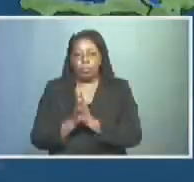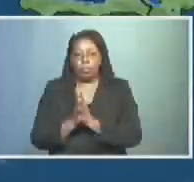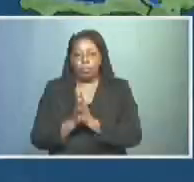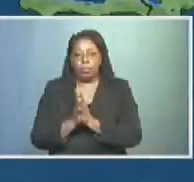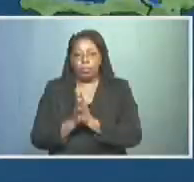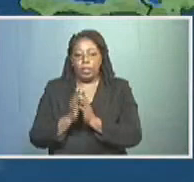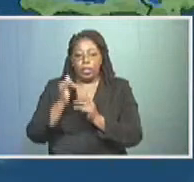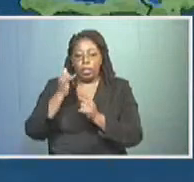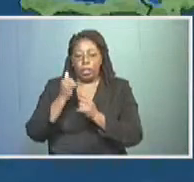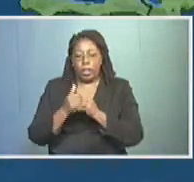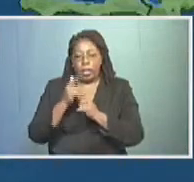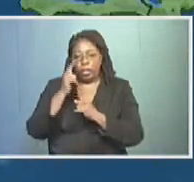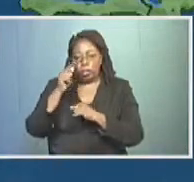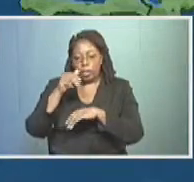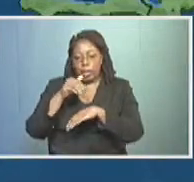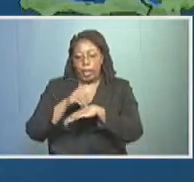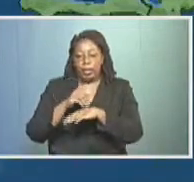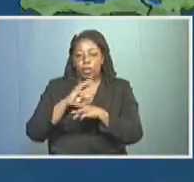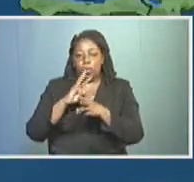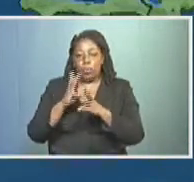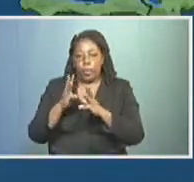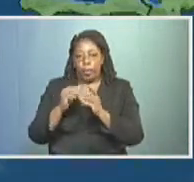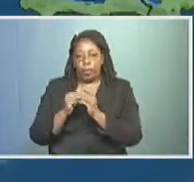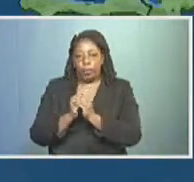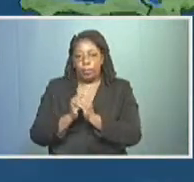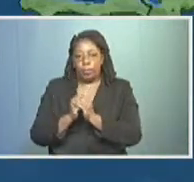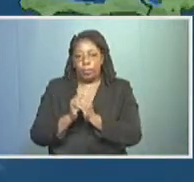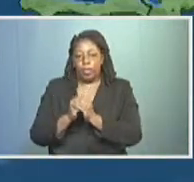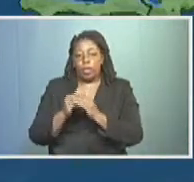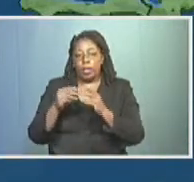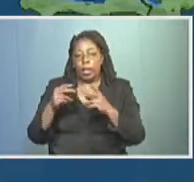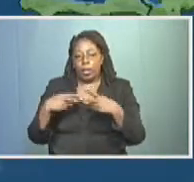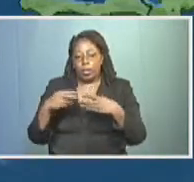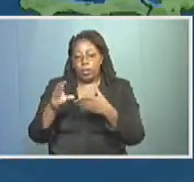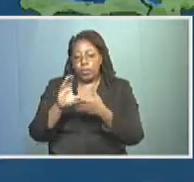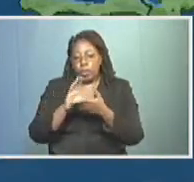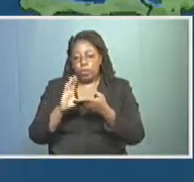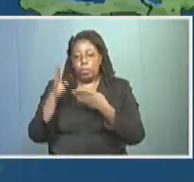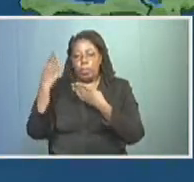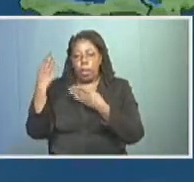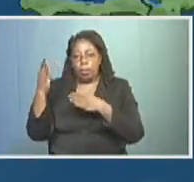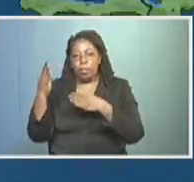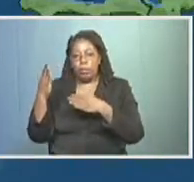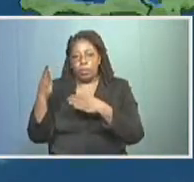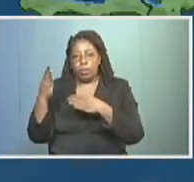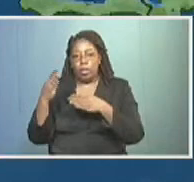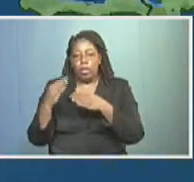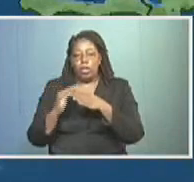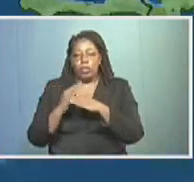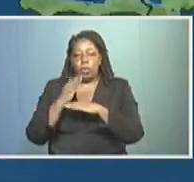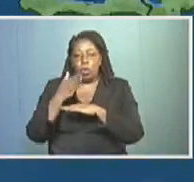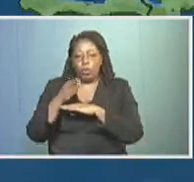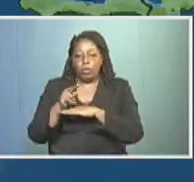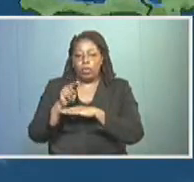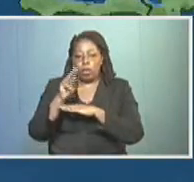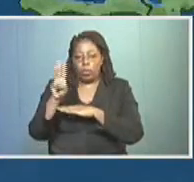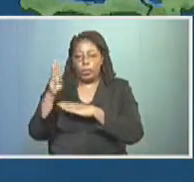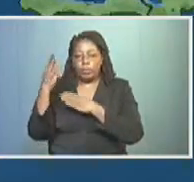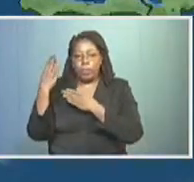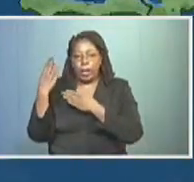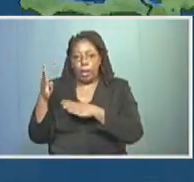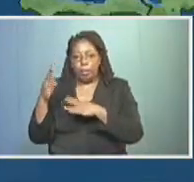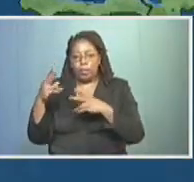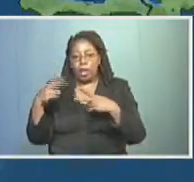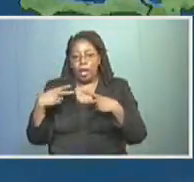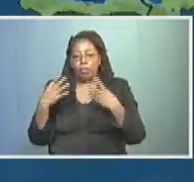In our final look at weather, that old frown boundary that was once in the central Bahamas, well, it is backing up over the northwest Bahamas and ushering in some